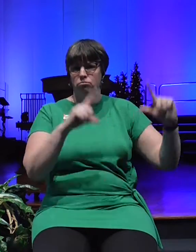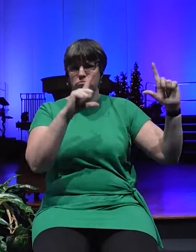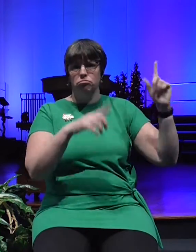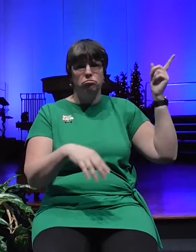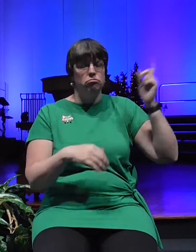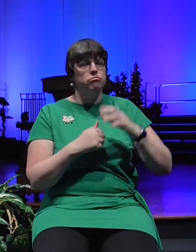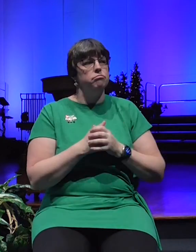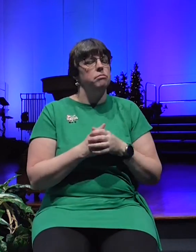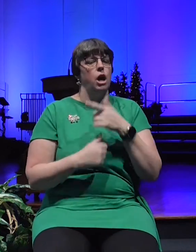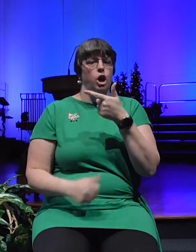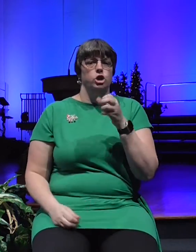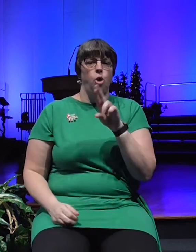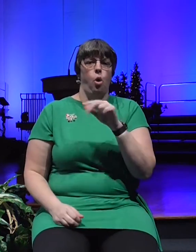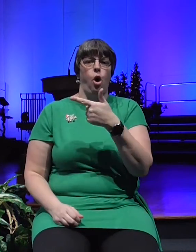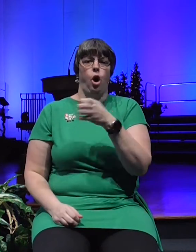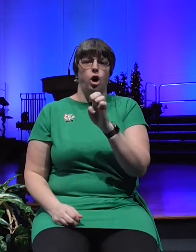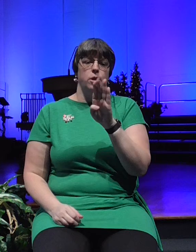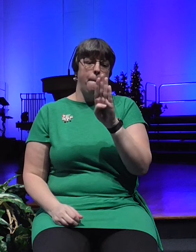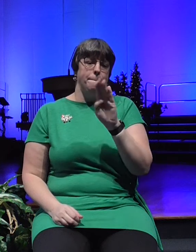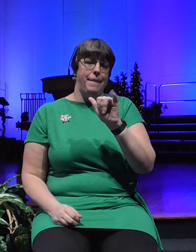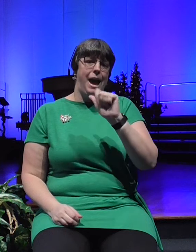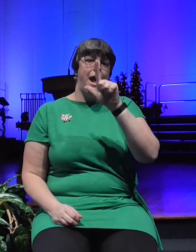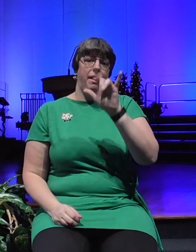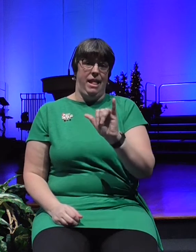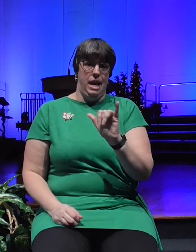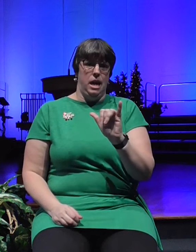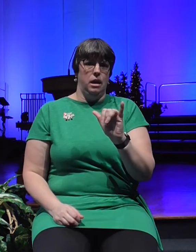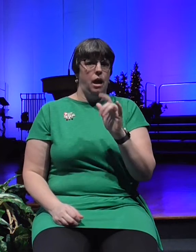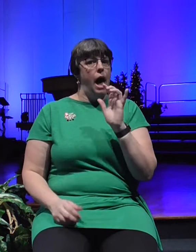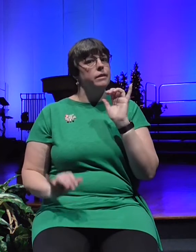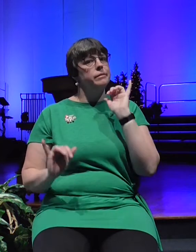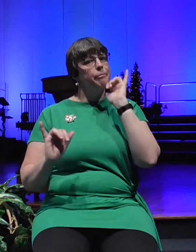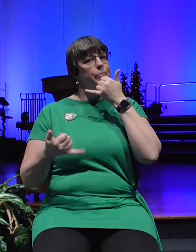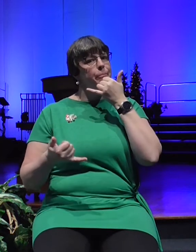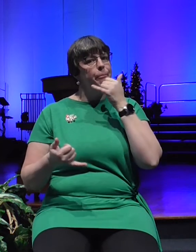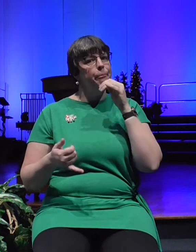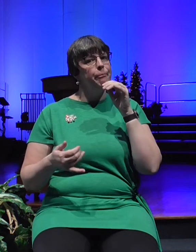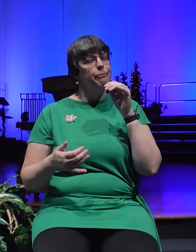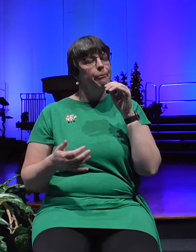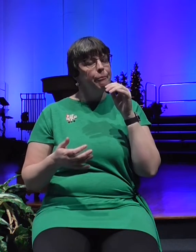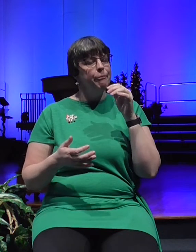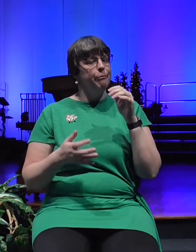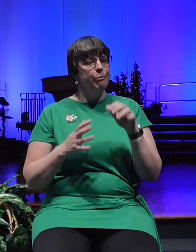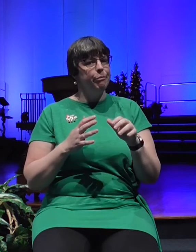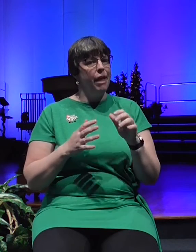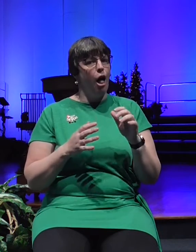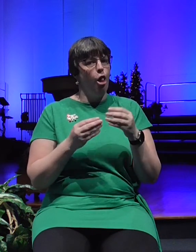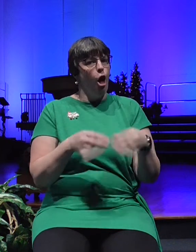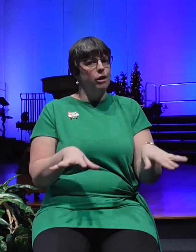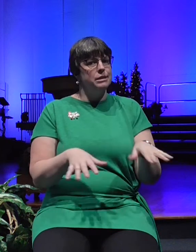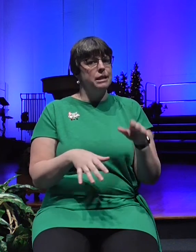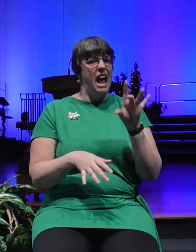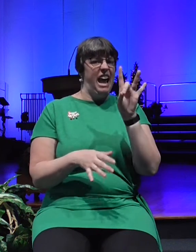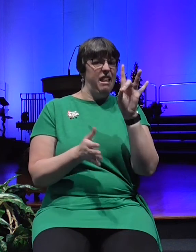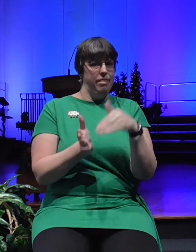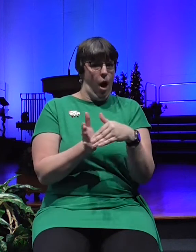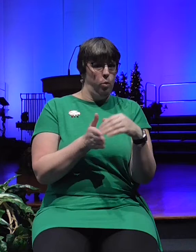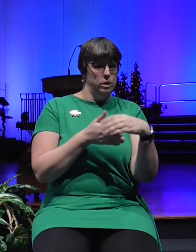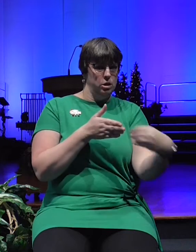up. George Bailey, his uncle, has misplaced $8,000. And George is taking full responsibility for